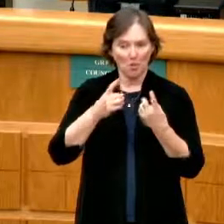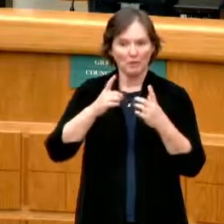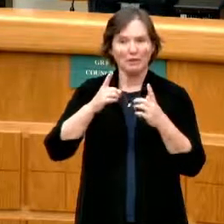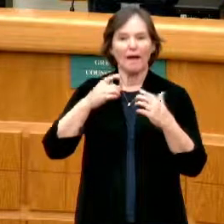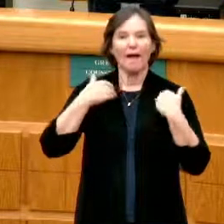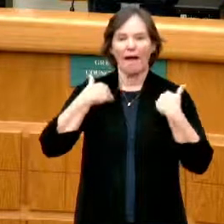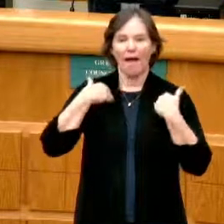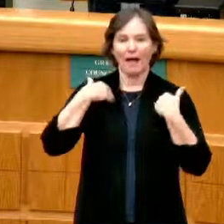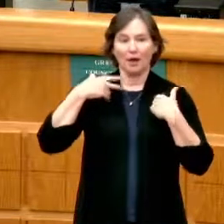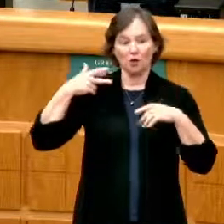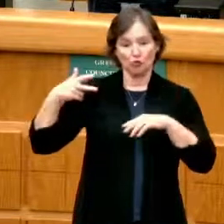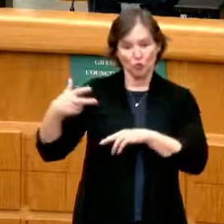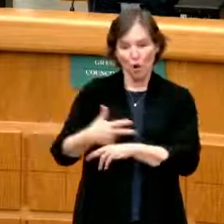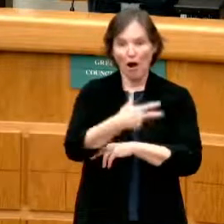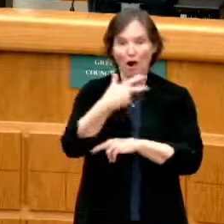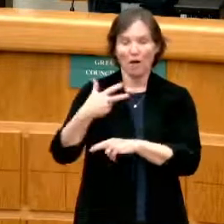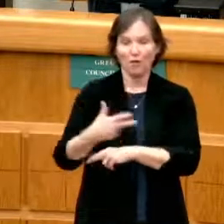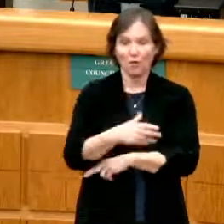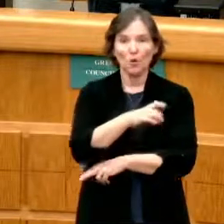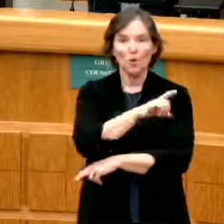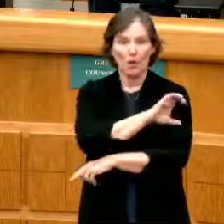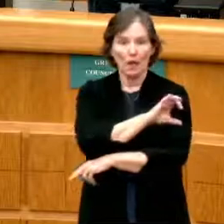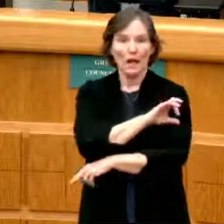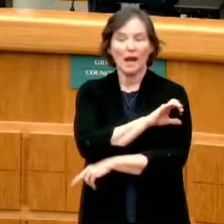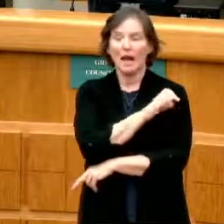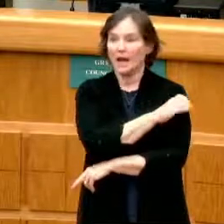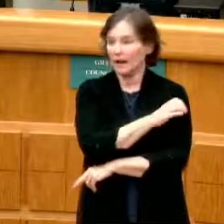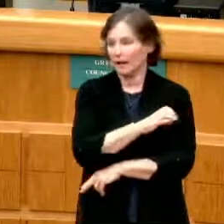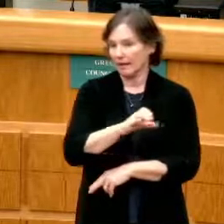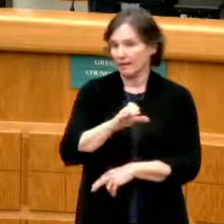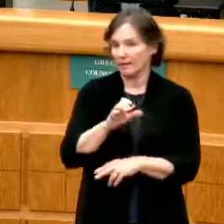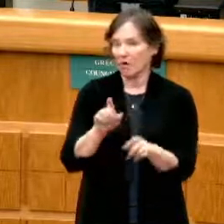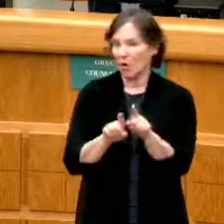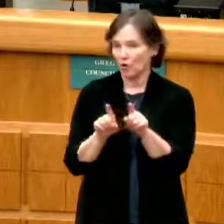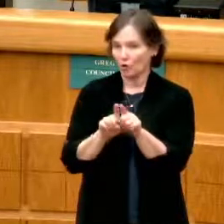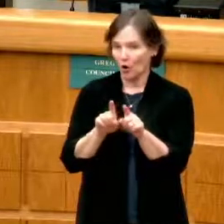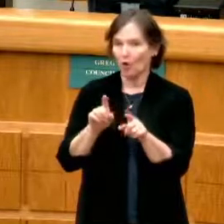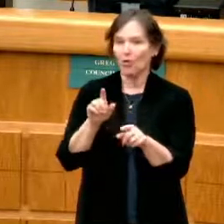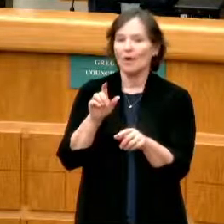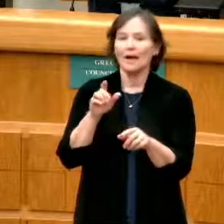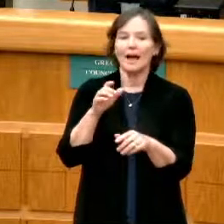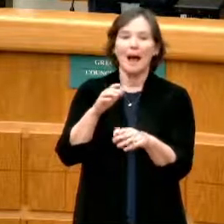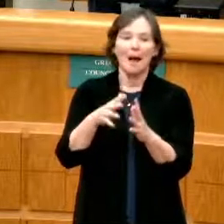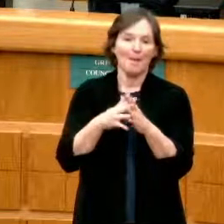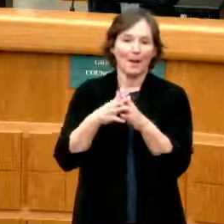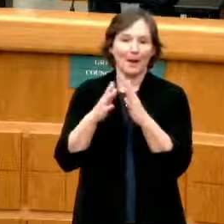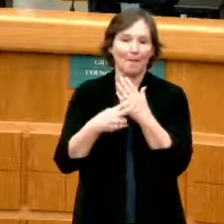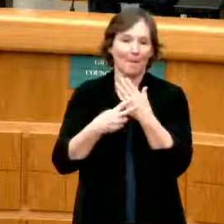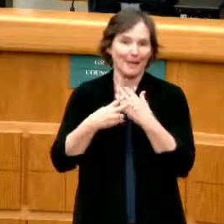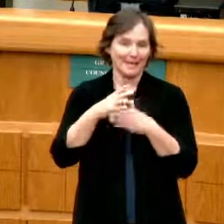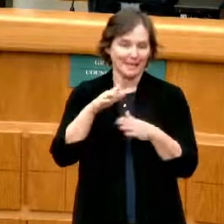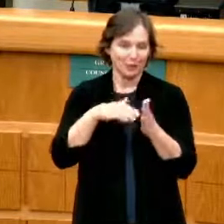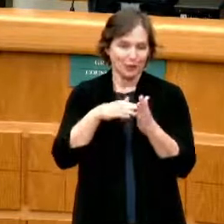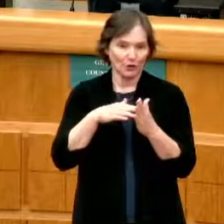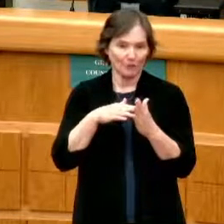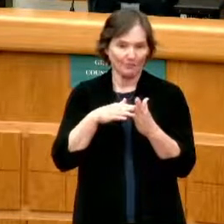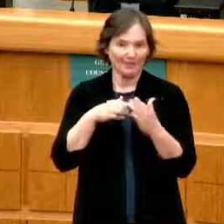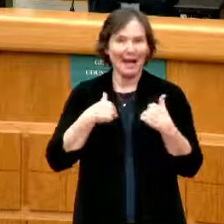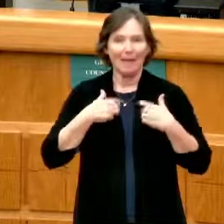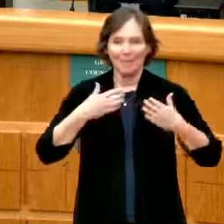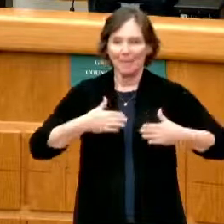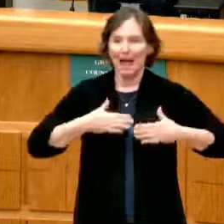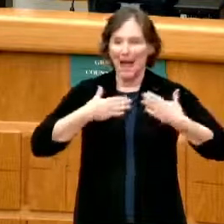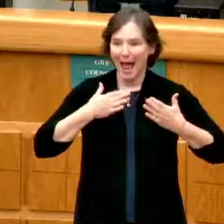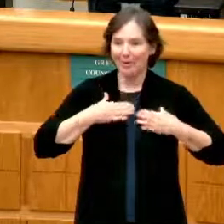Bank Center as well. And I am very pleased to report that 500 vaccinations were administered in